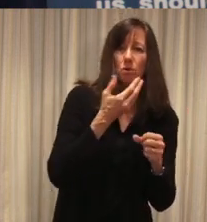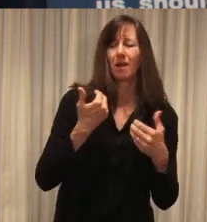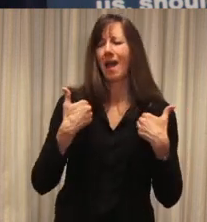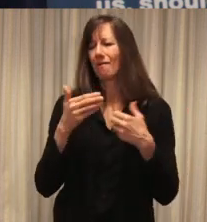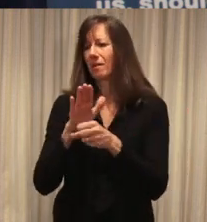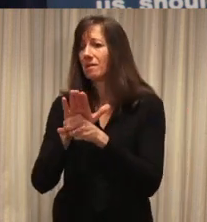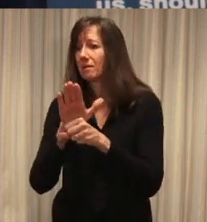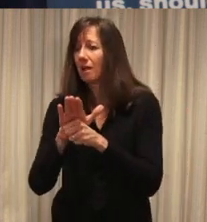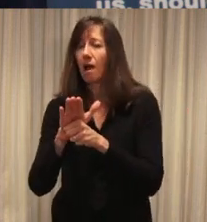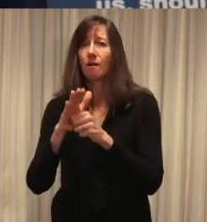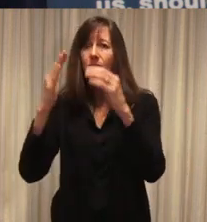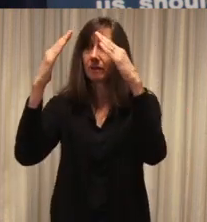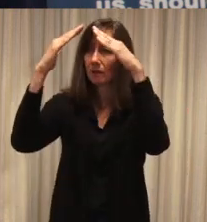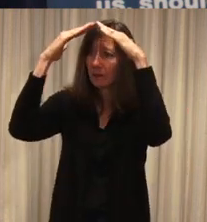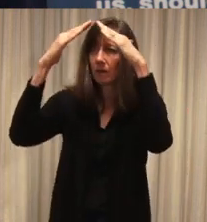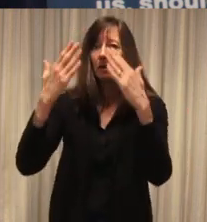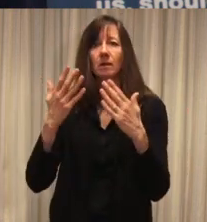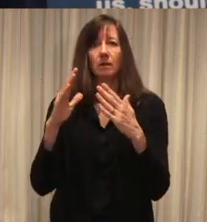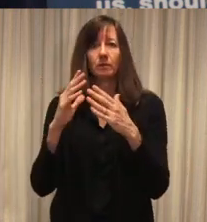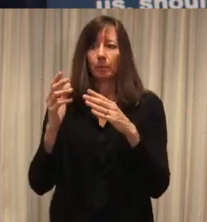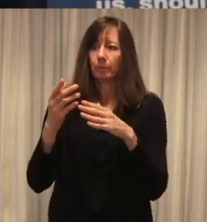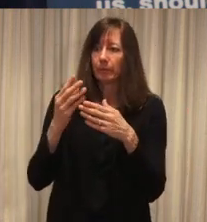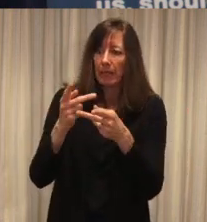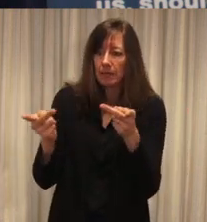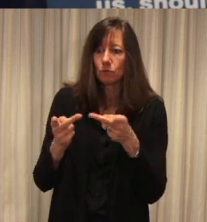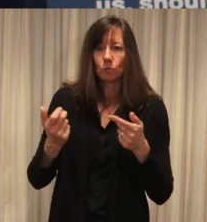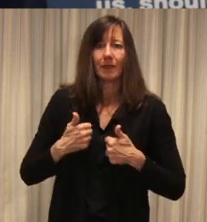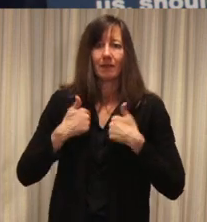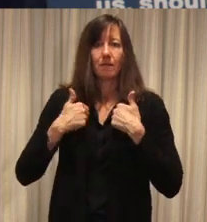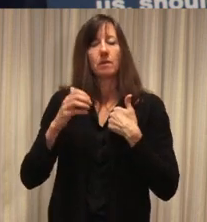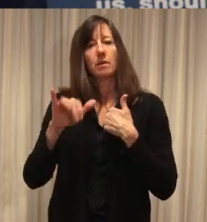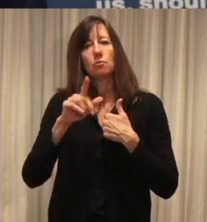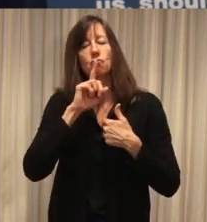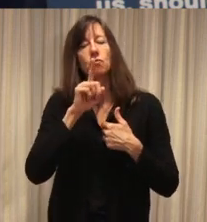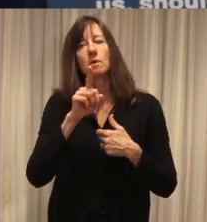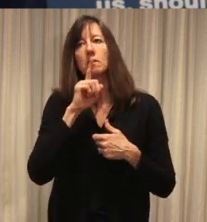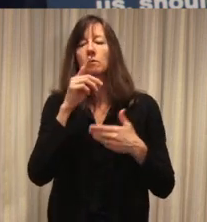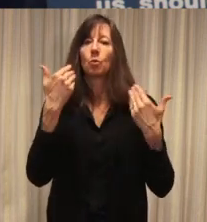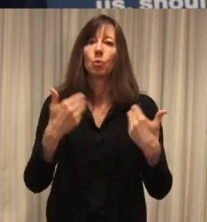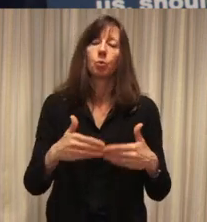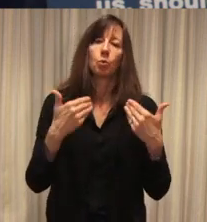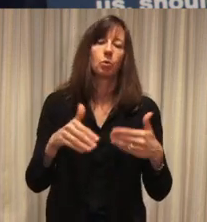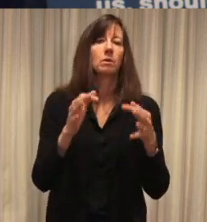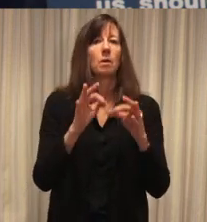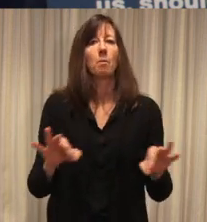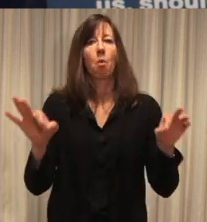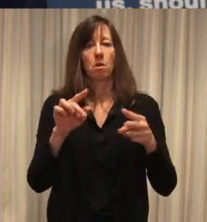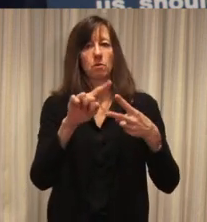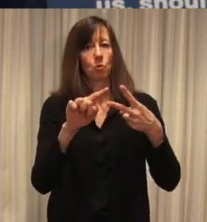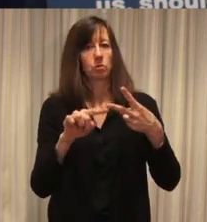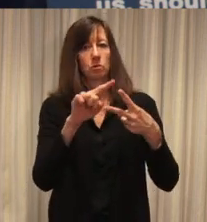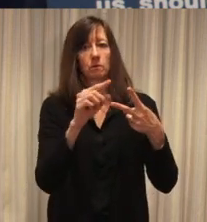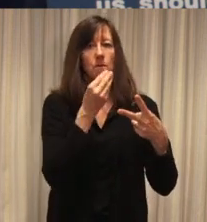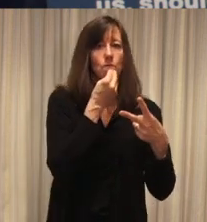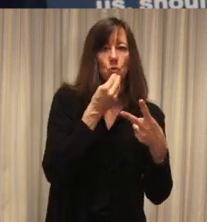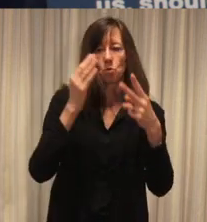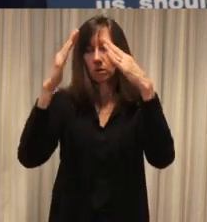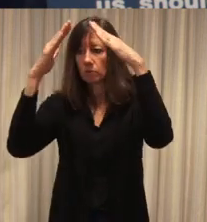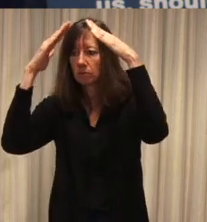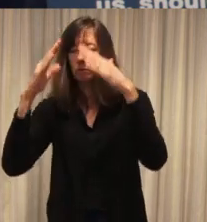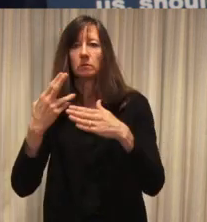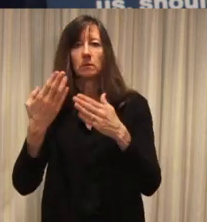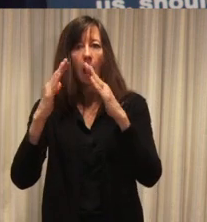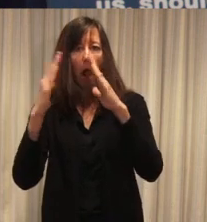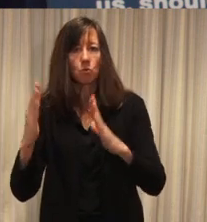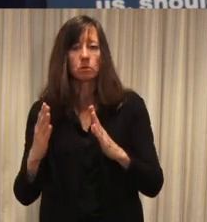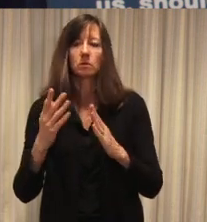things for our community, for just the baseline of security for our residents and for our families. And even before